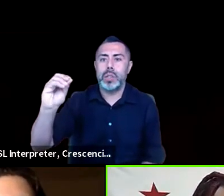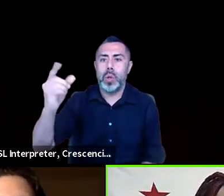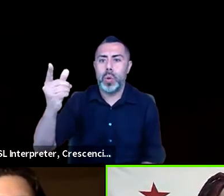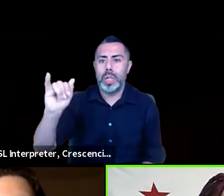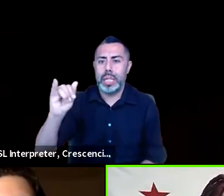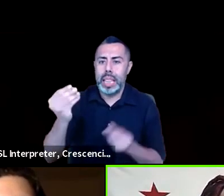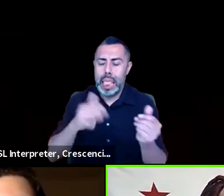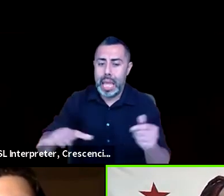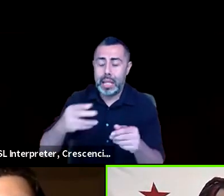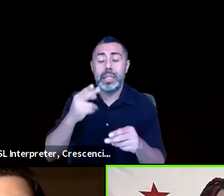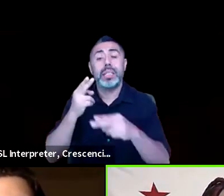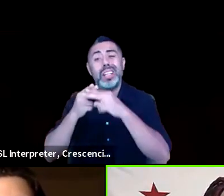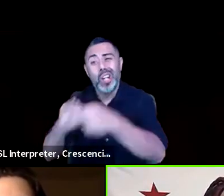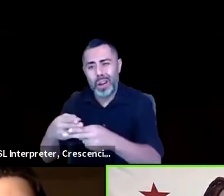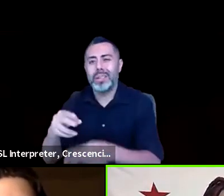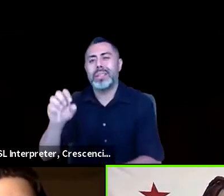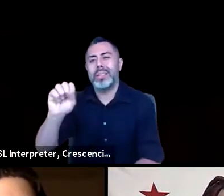Georgia.